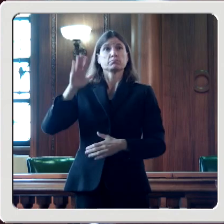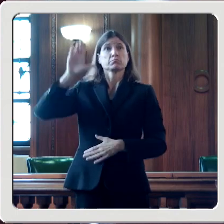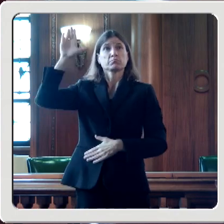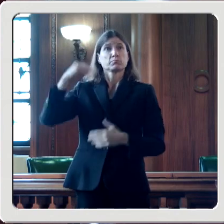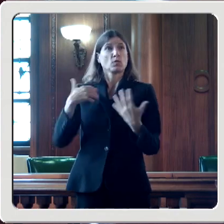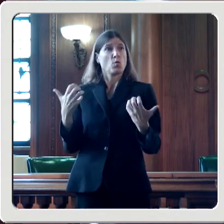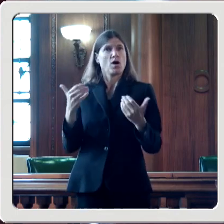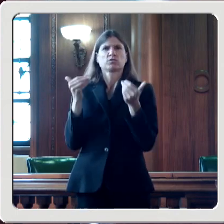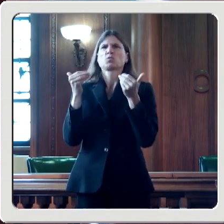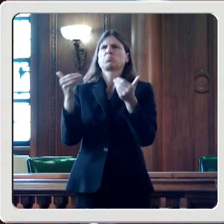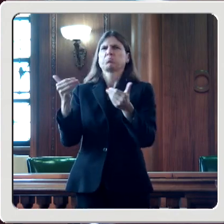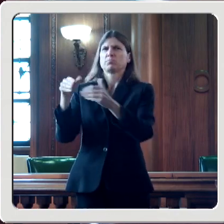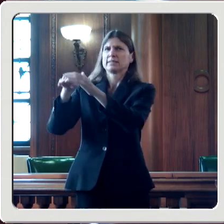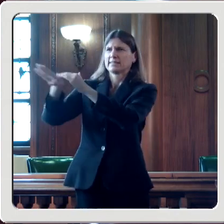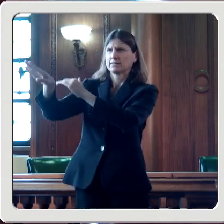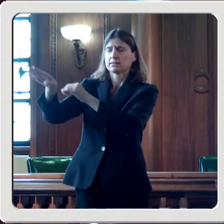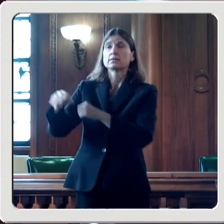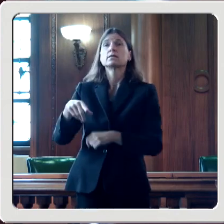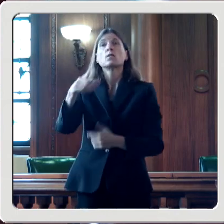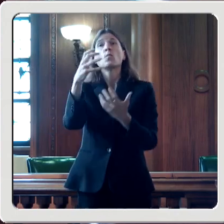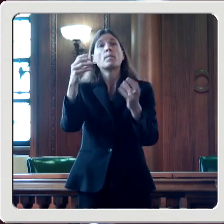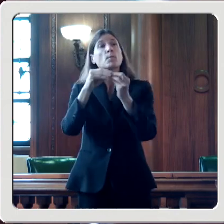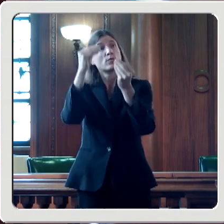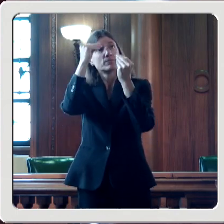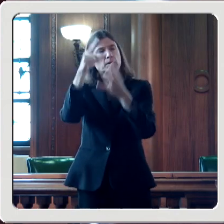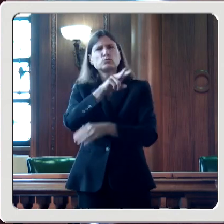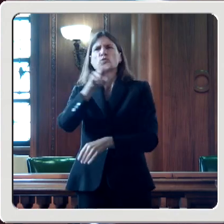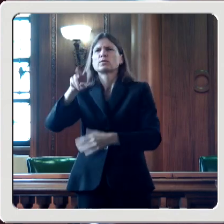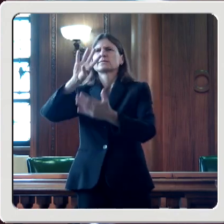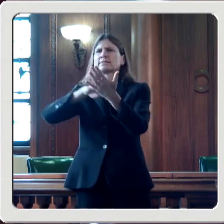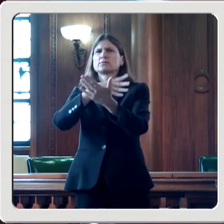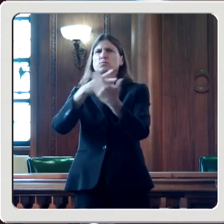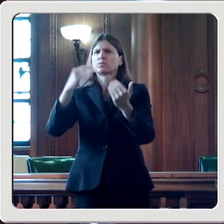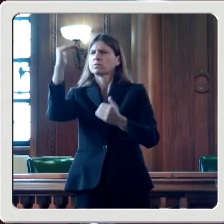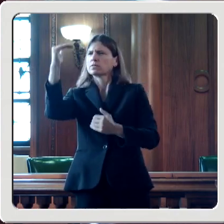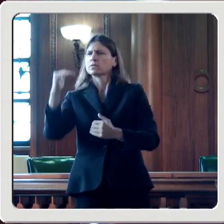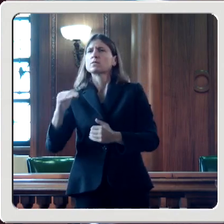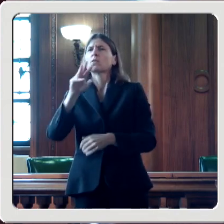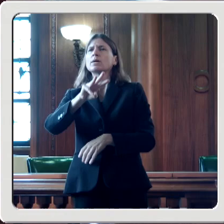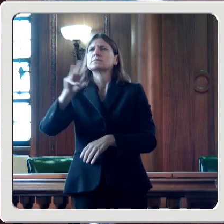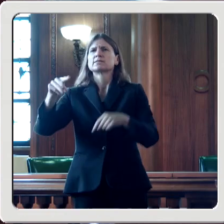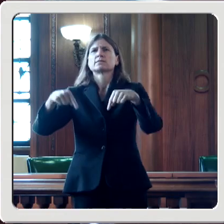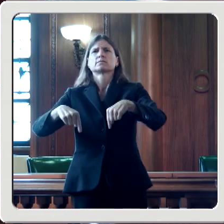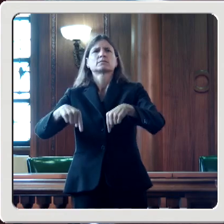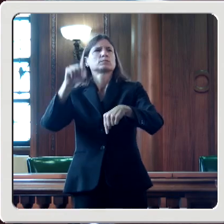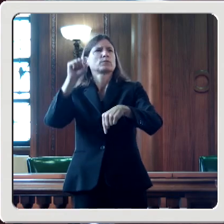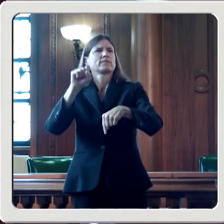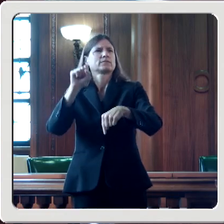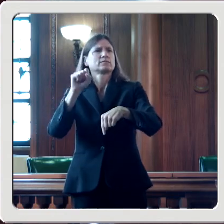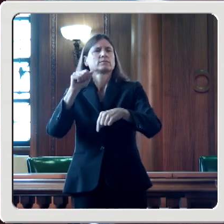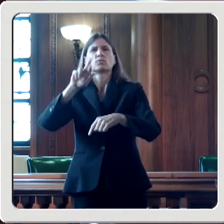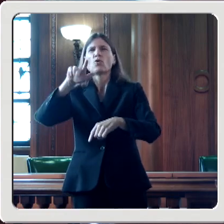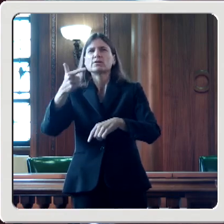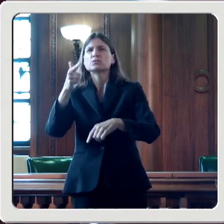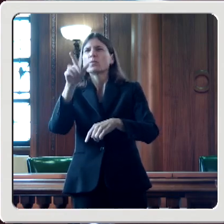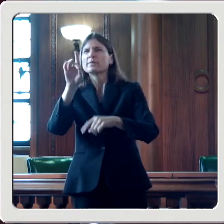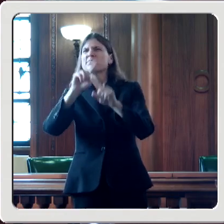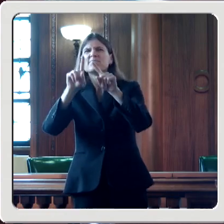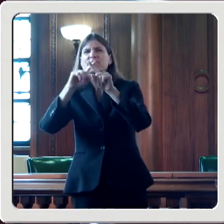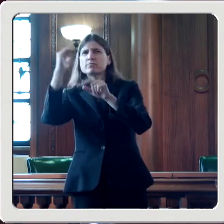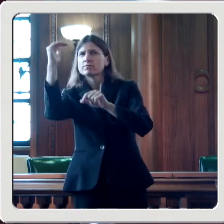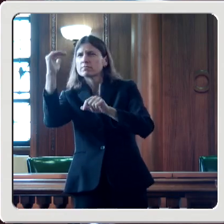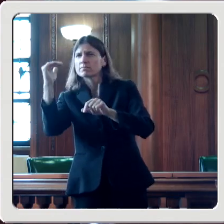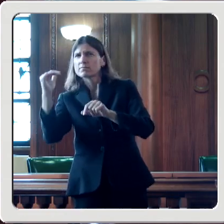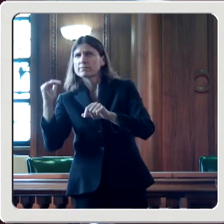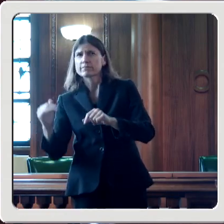p.m. The Claudio Concepcion Greenleaf Community Center will be next Wednesday, September 2nd, 3 to 6 p.m.